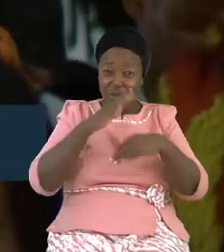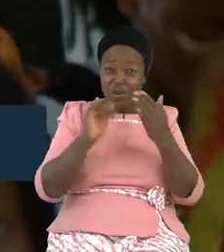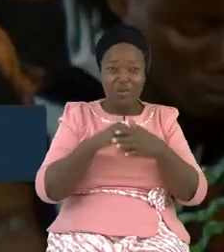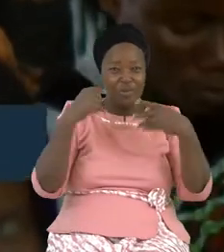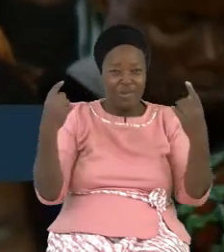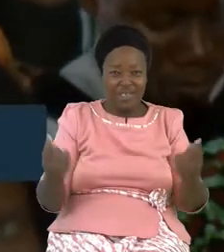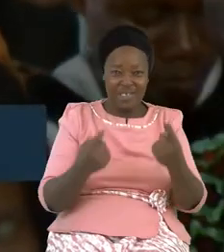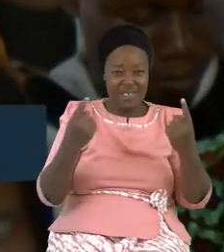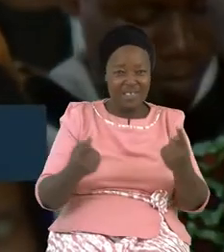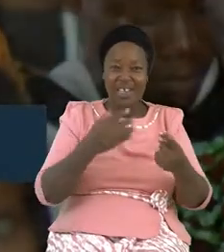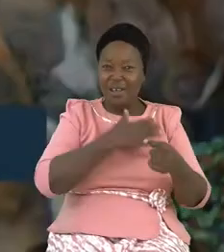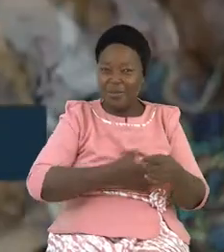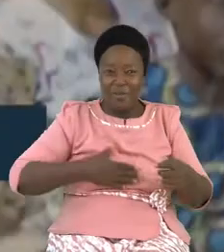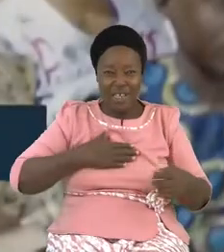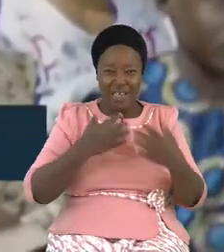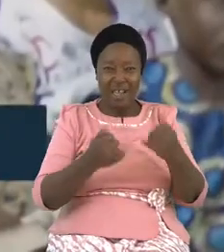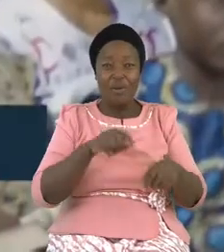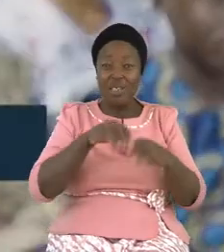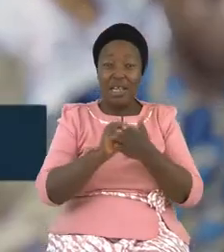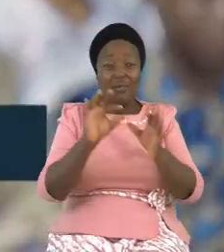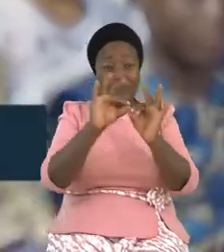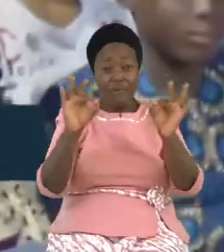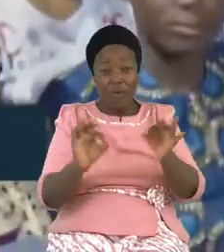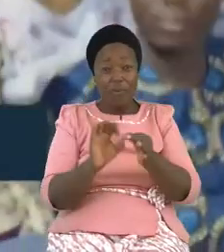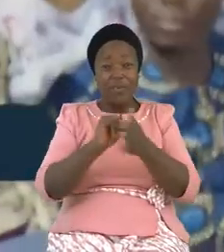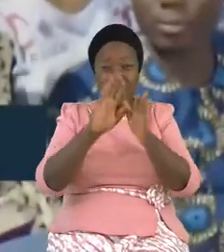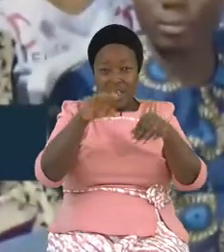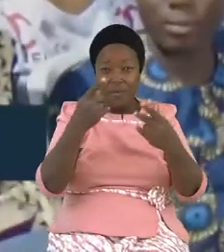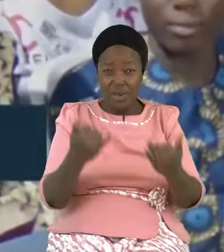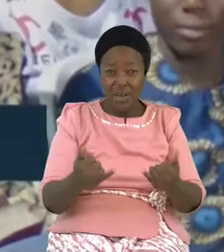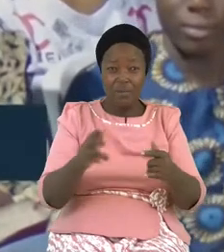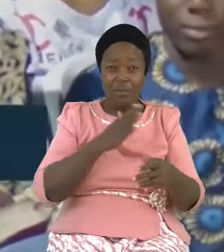Supply the correct information required from you.